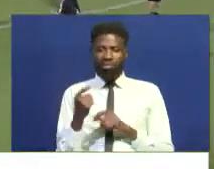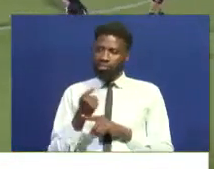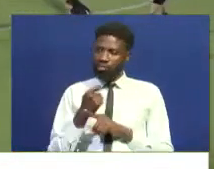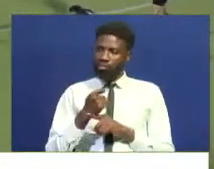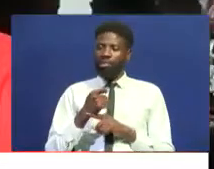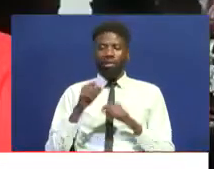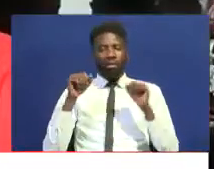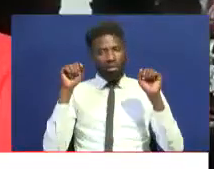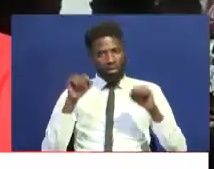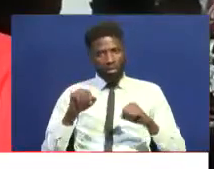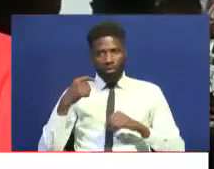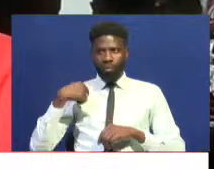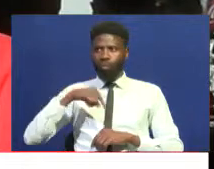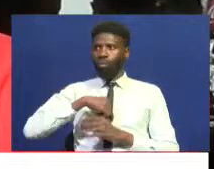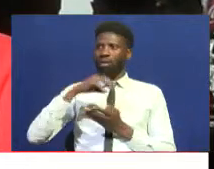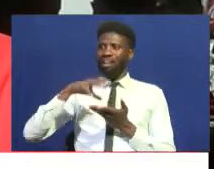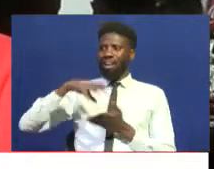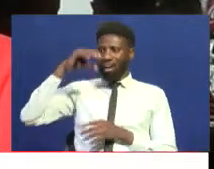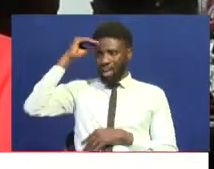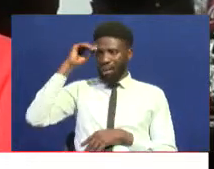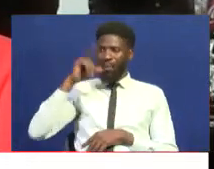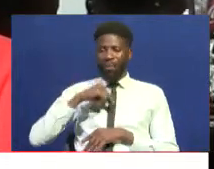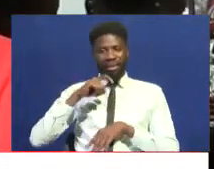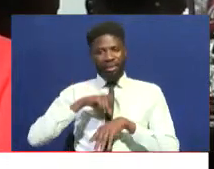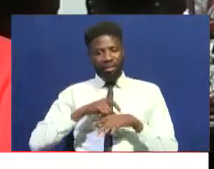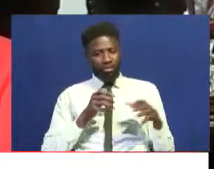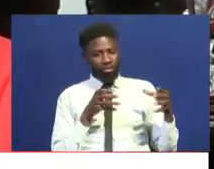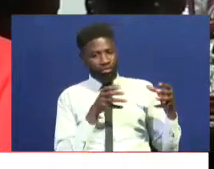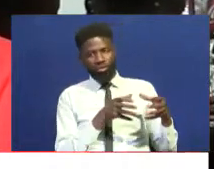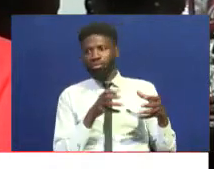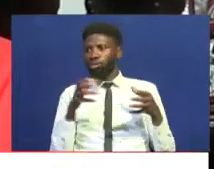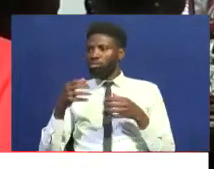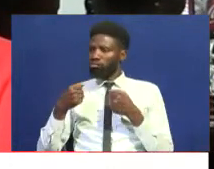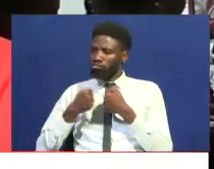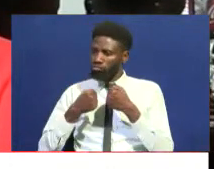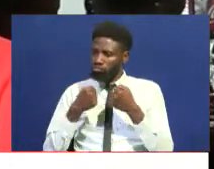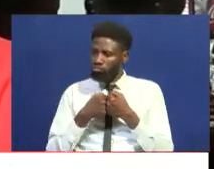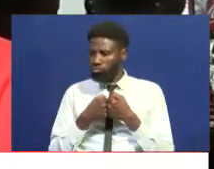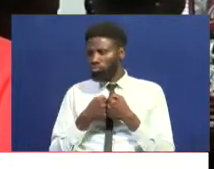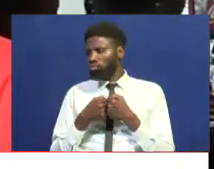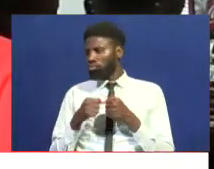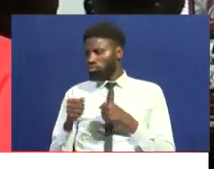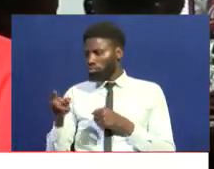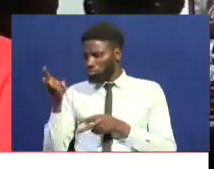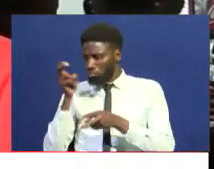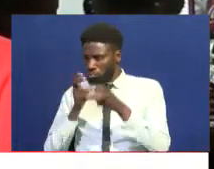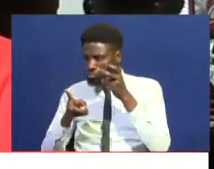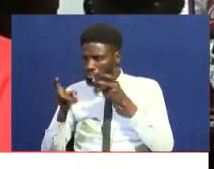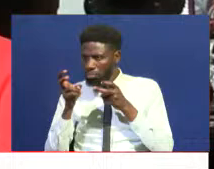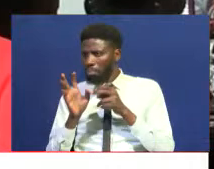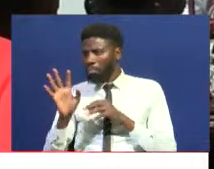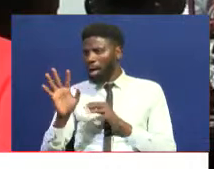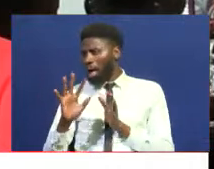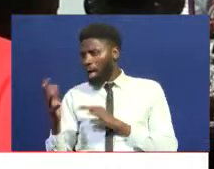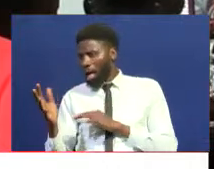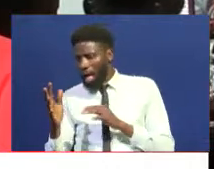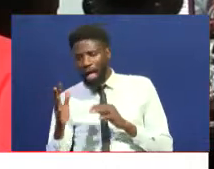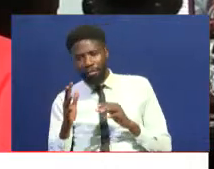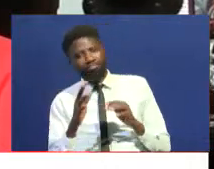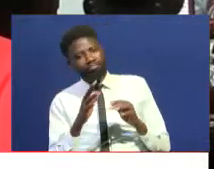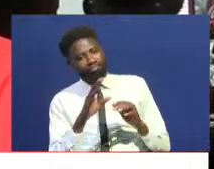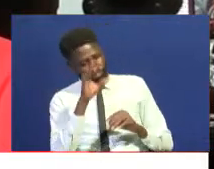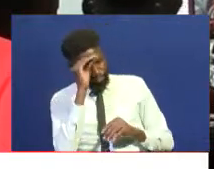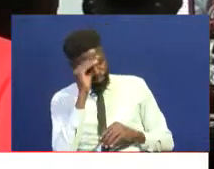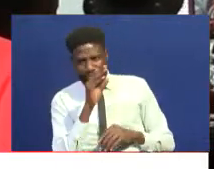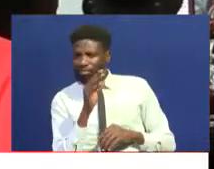tumelearn from the opponent teams, tumeona game zao venye ziko wako very